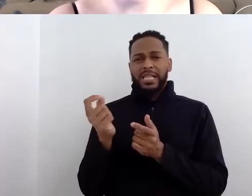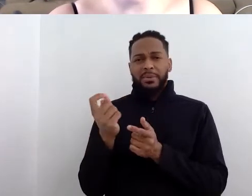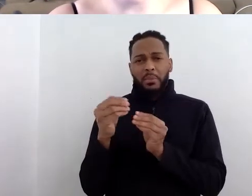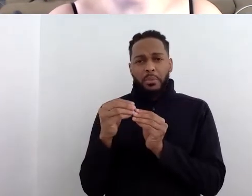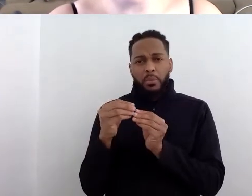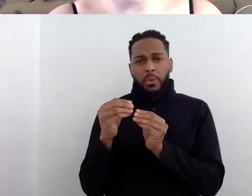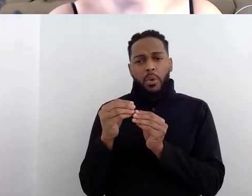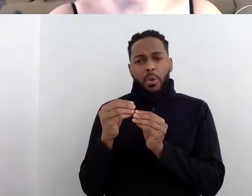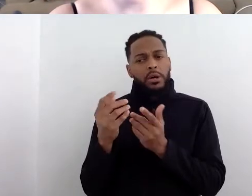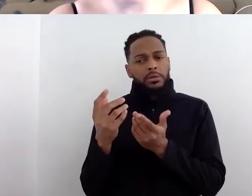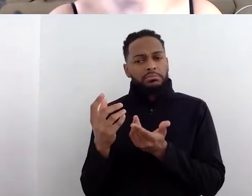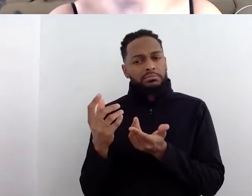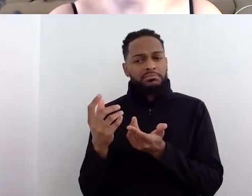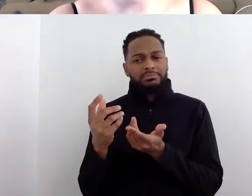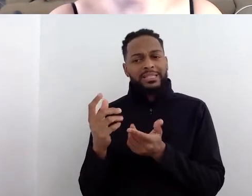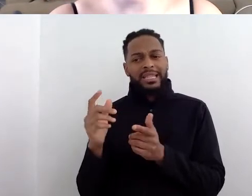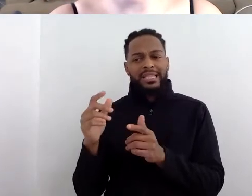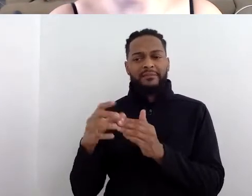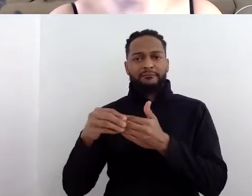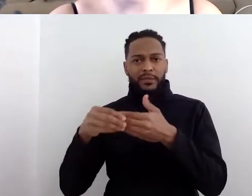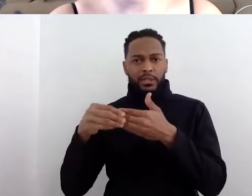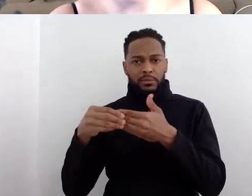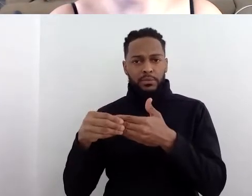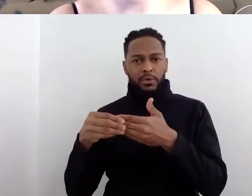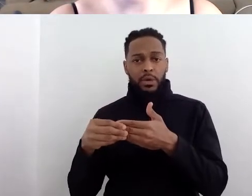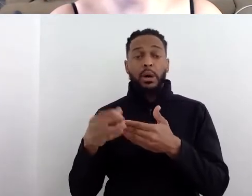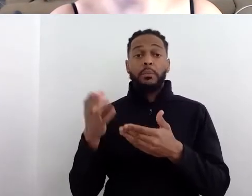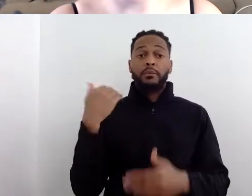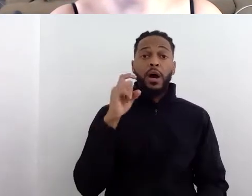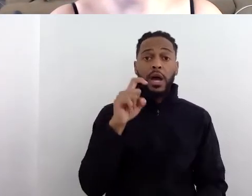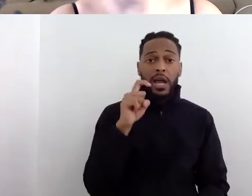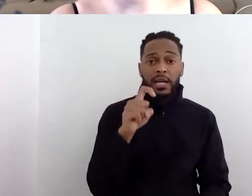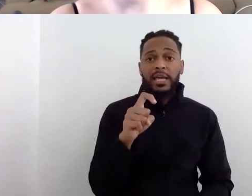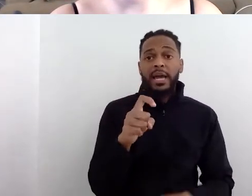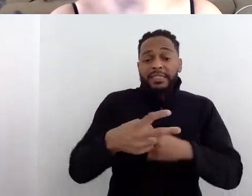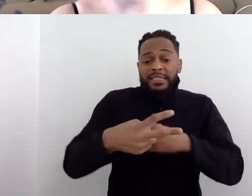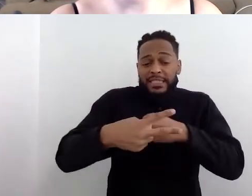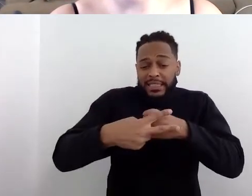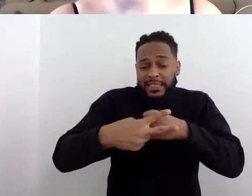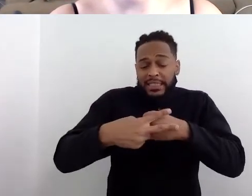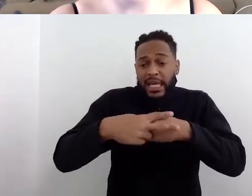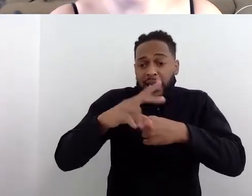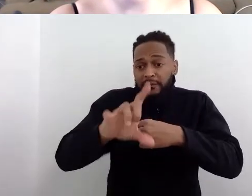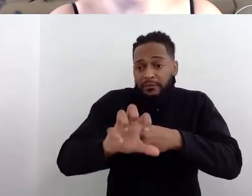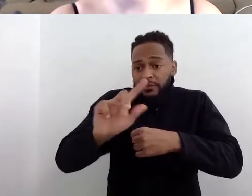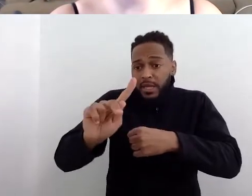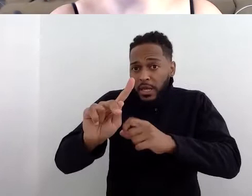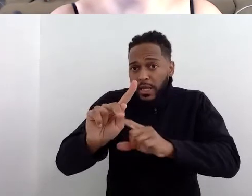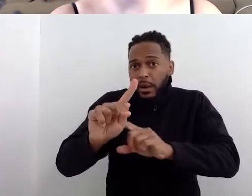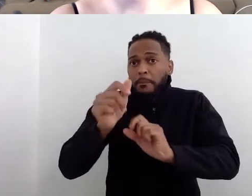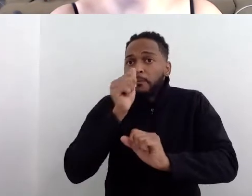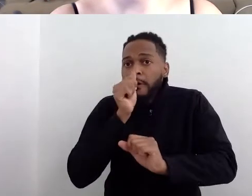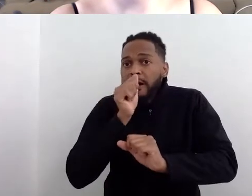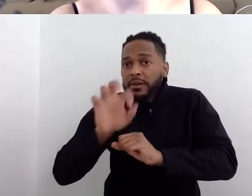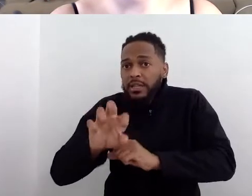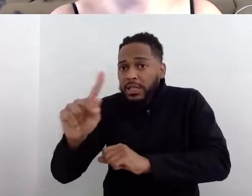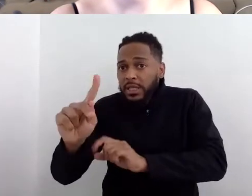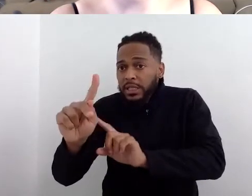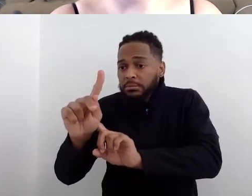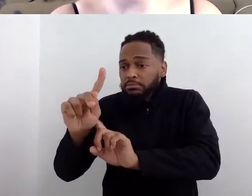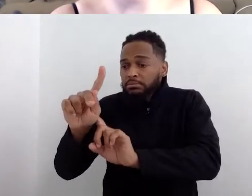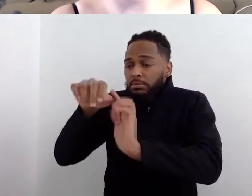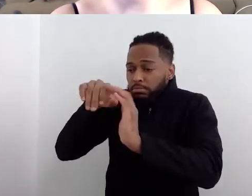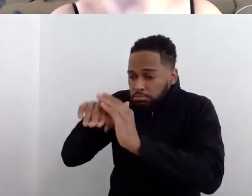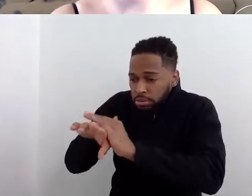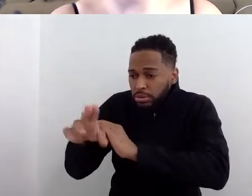an encrypted web conference so nobody can sneak in and steal your data or hear you.